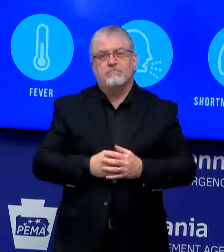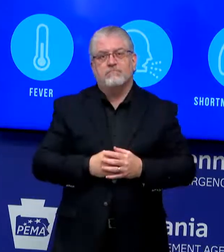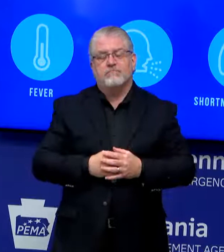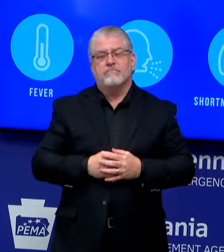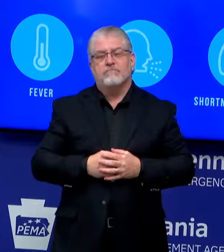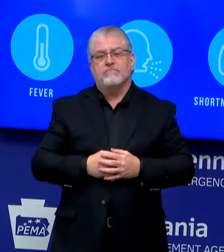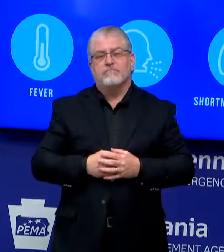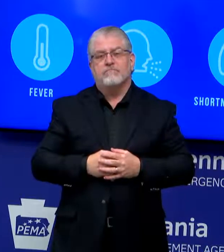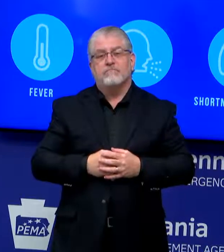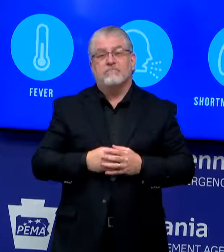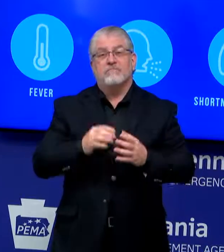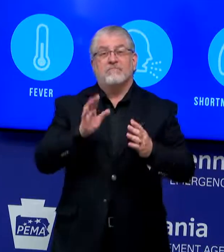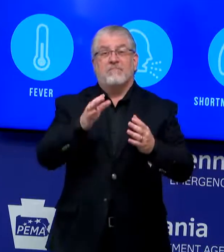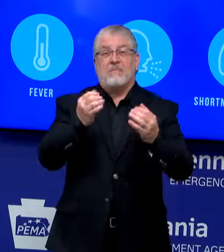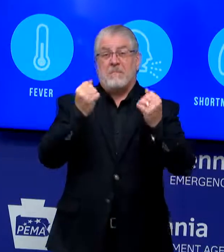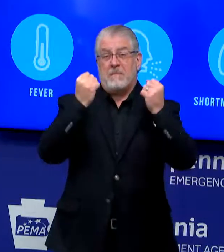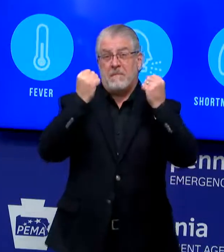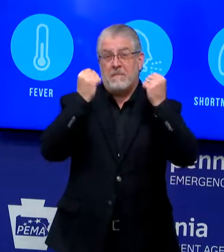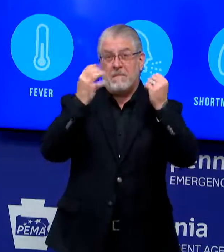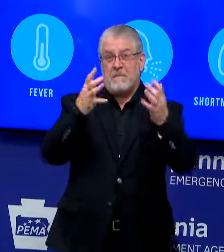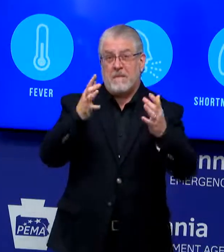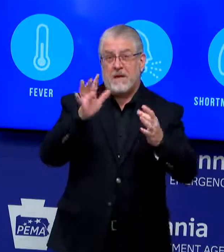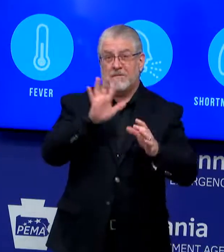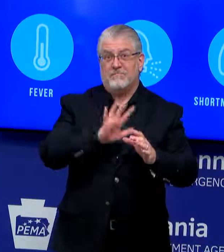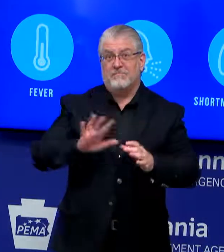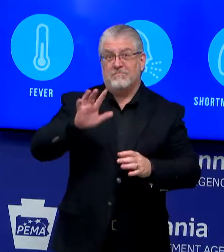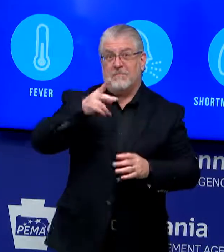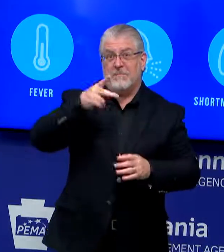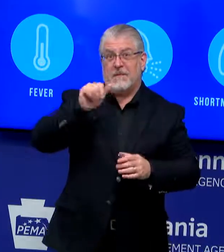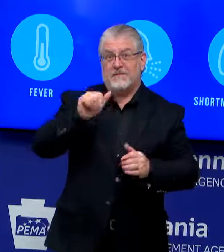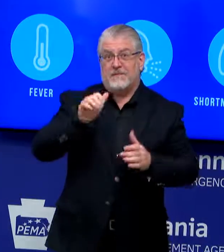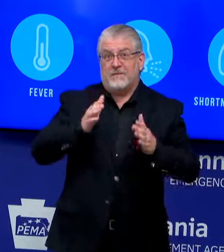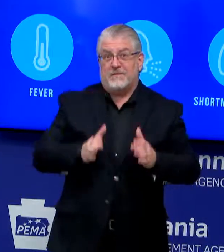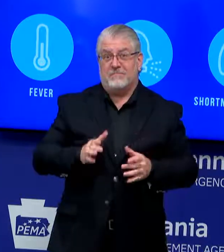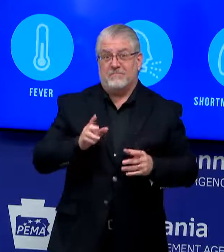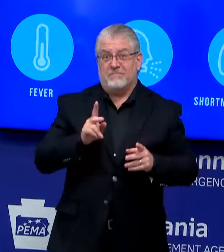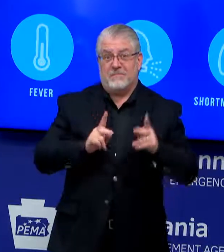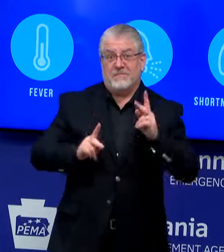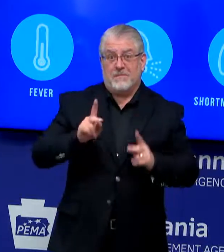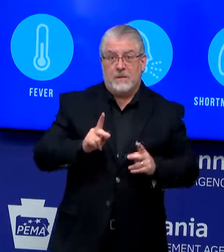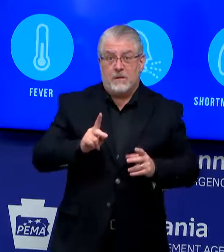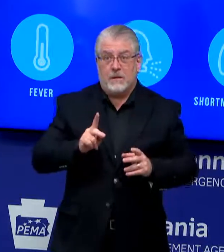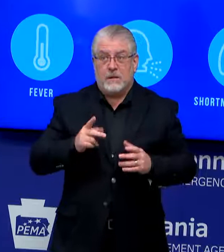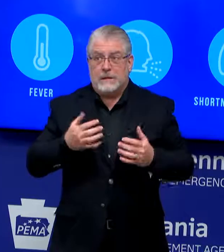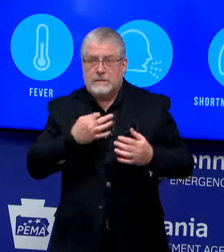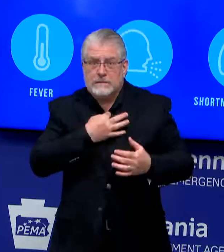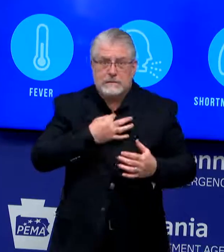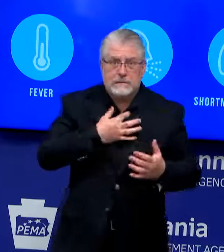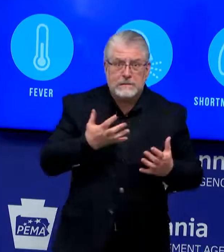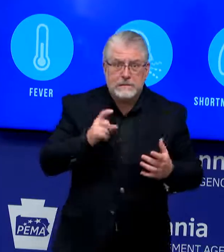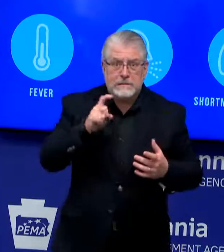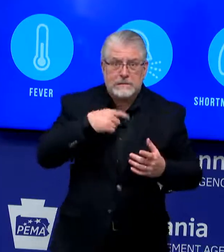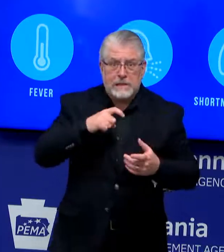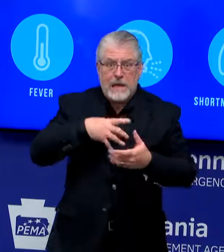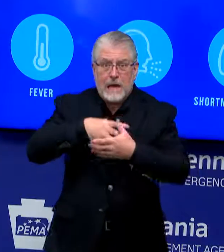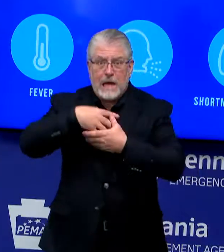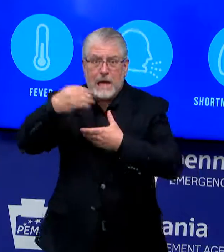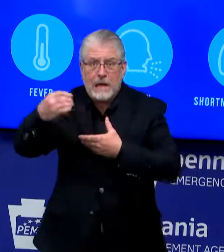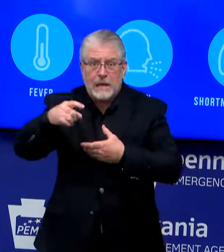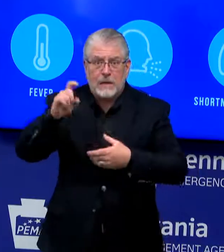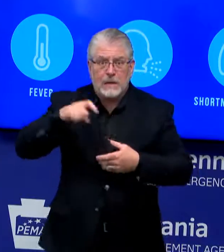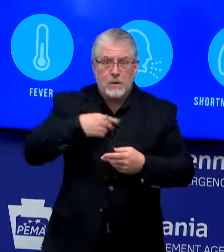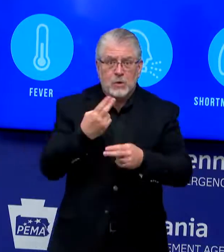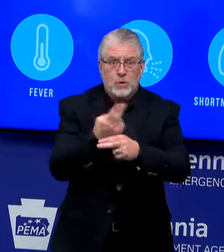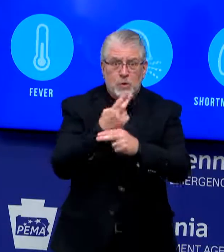Many Pennsylvanians have been asking if they have to go out, should they wear a mask to protect